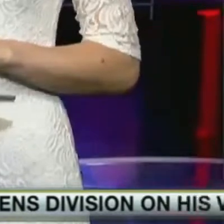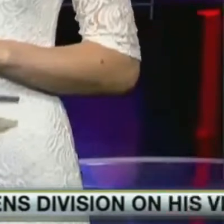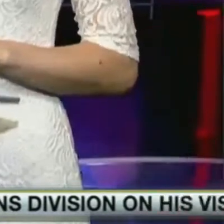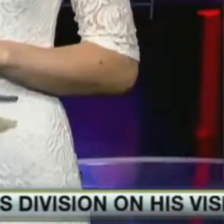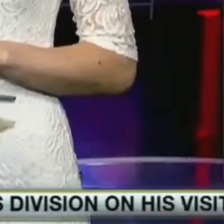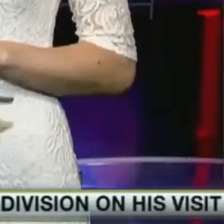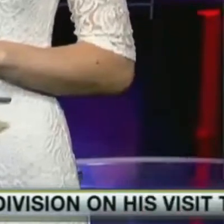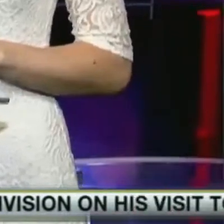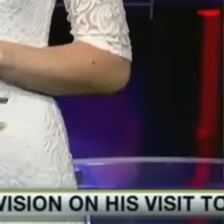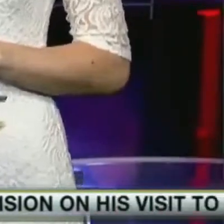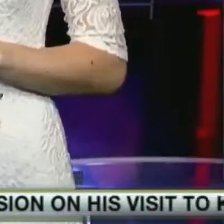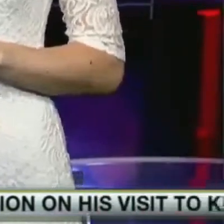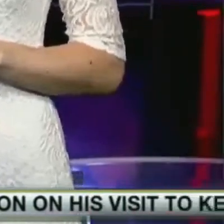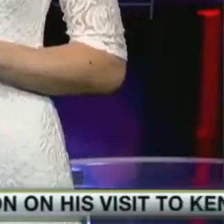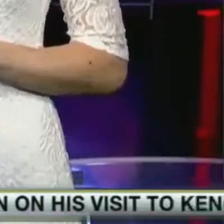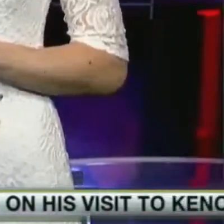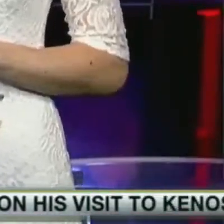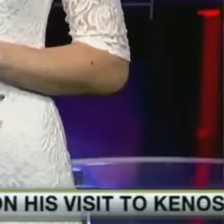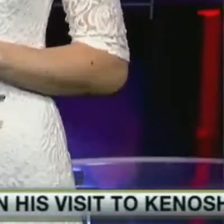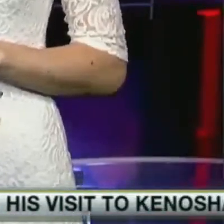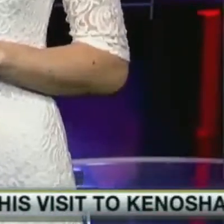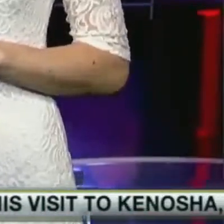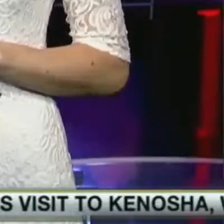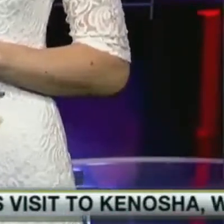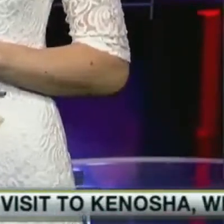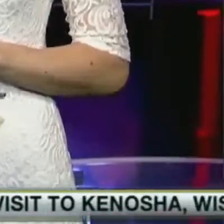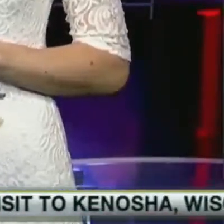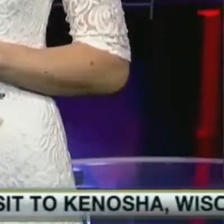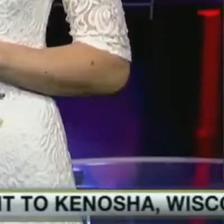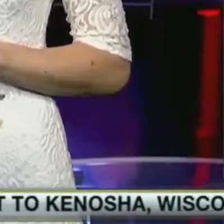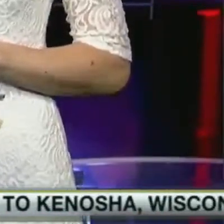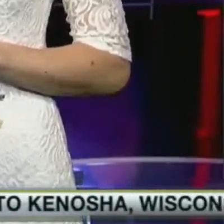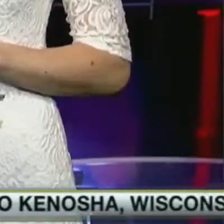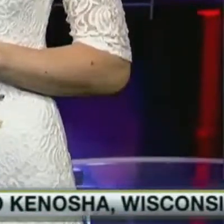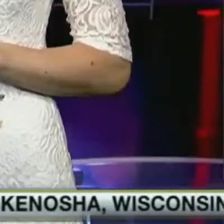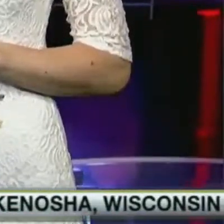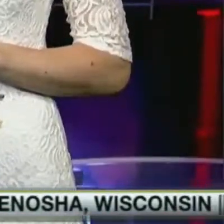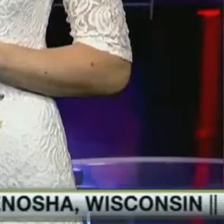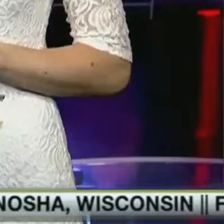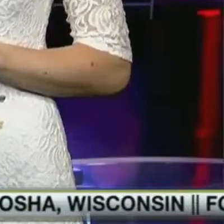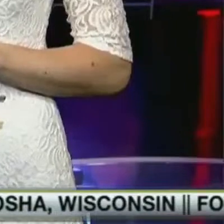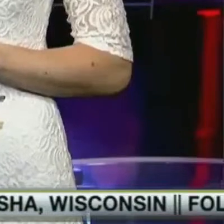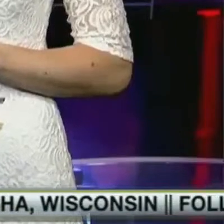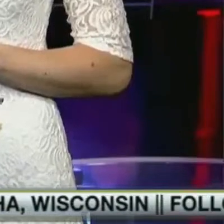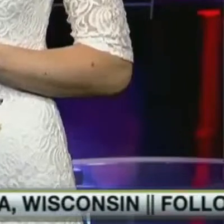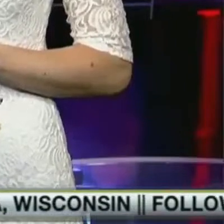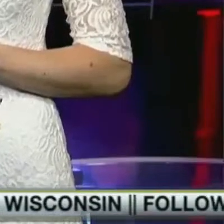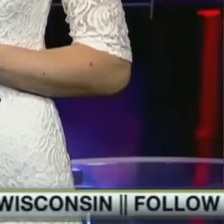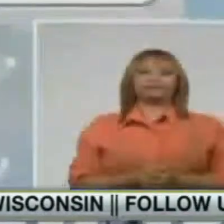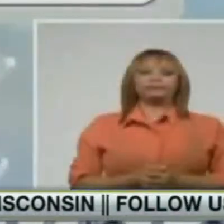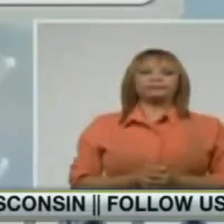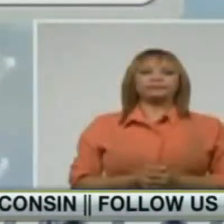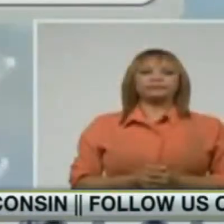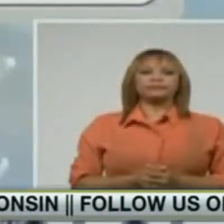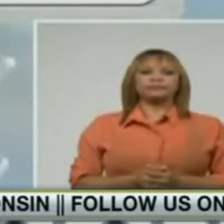And the National Director for Epidemiology also reported a further 3 COVID-19-related fatalities in the past 24